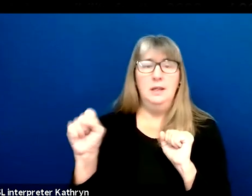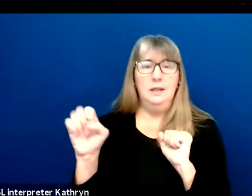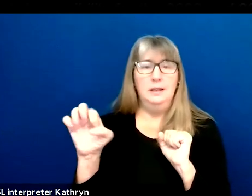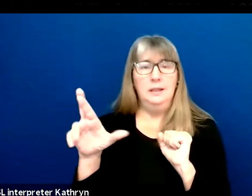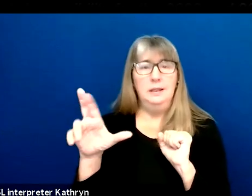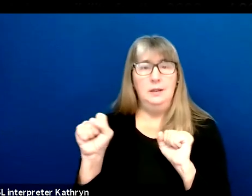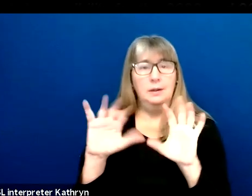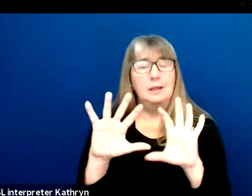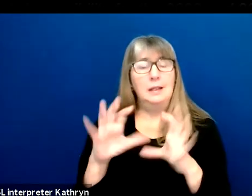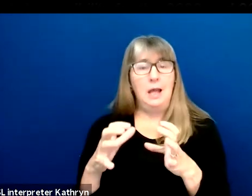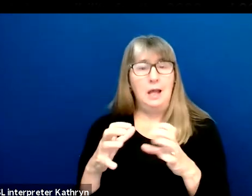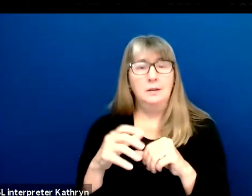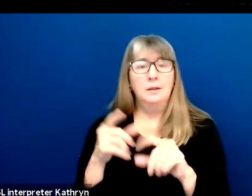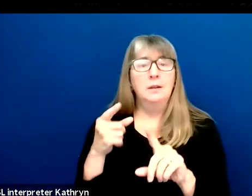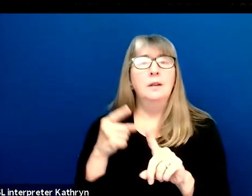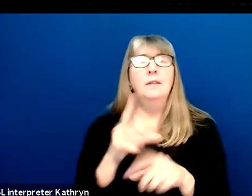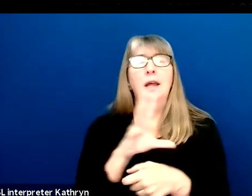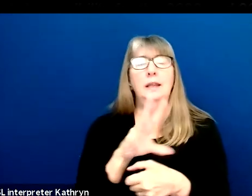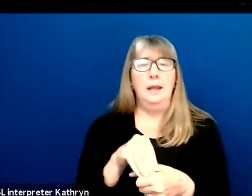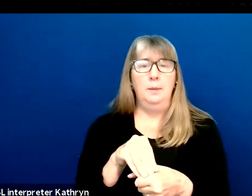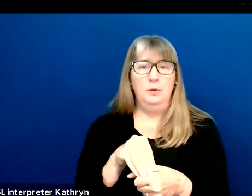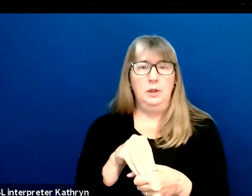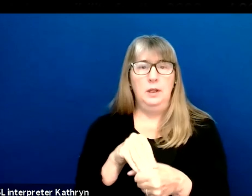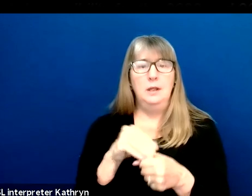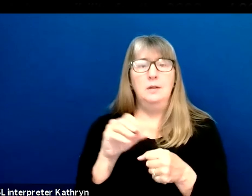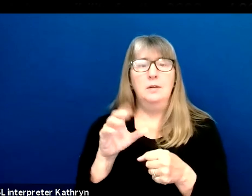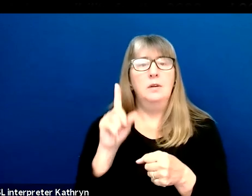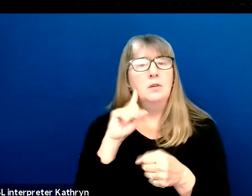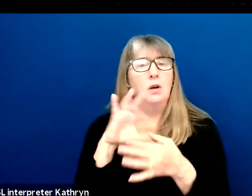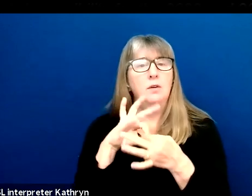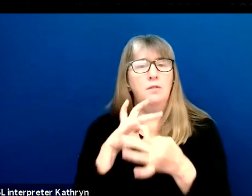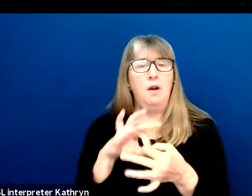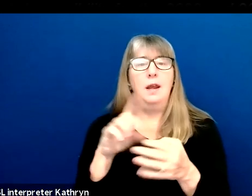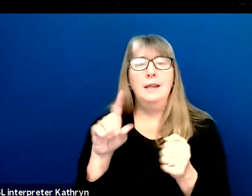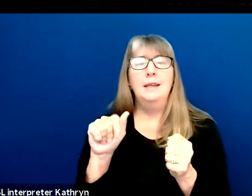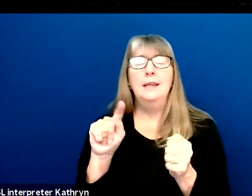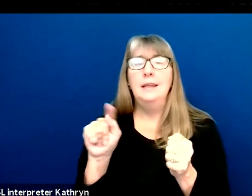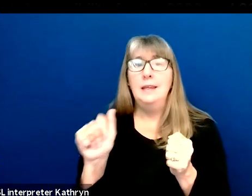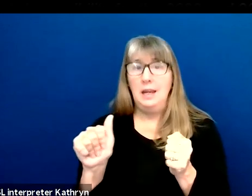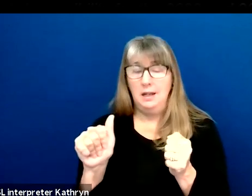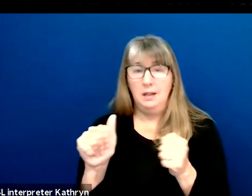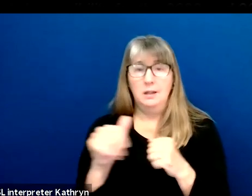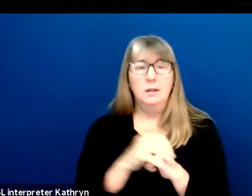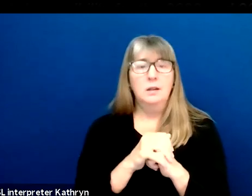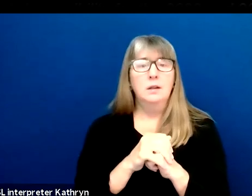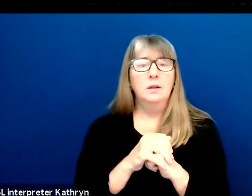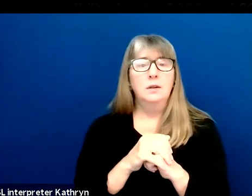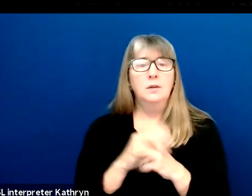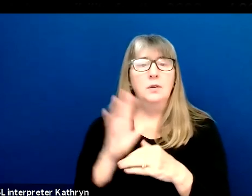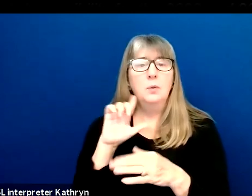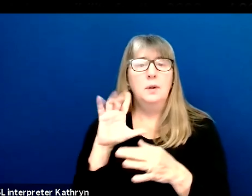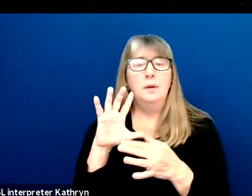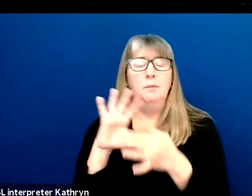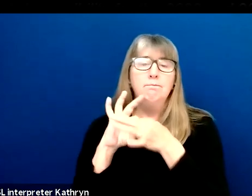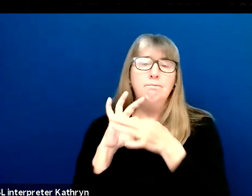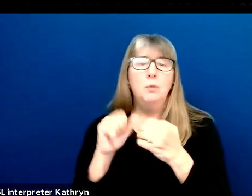the class that encapsulates sonifying data series. So we create a Soni series object with the